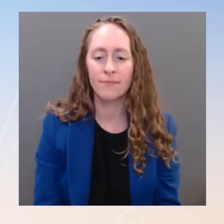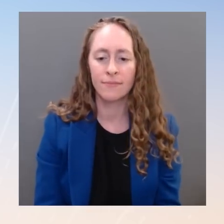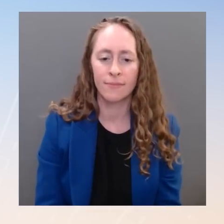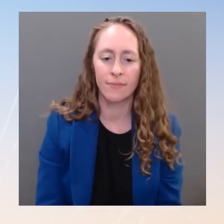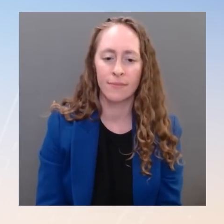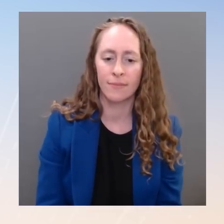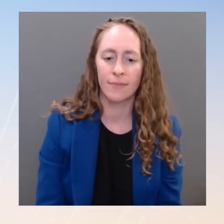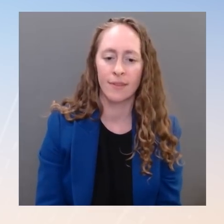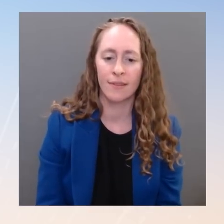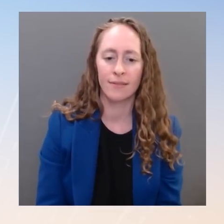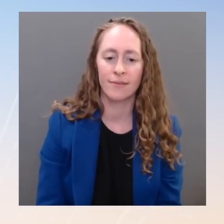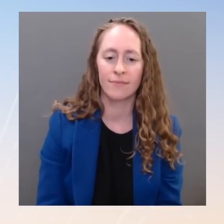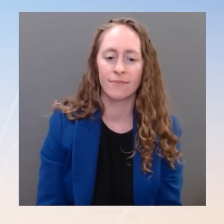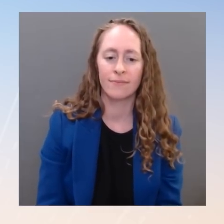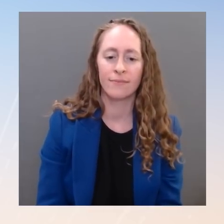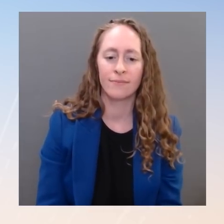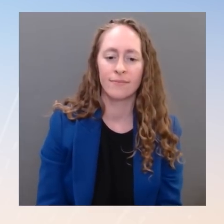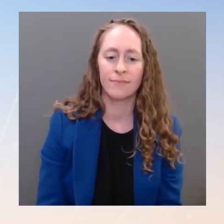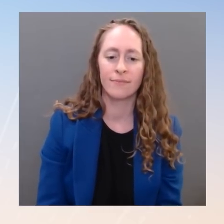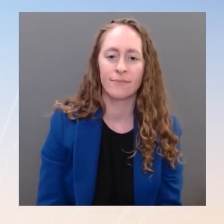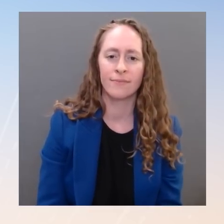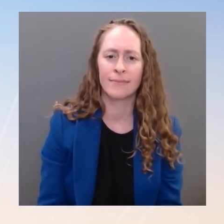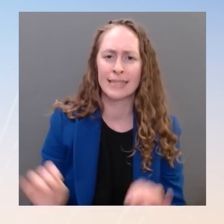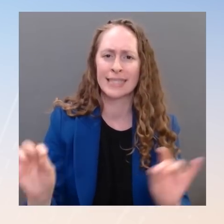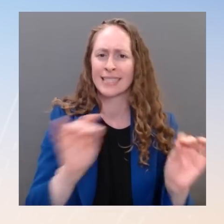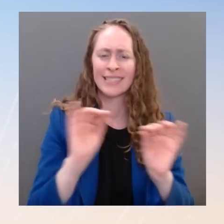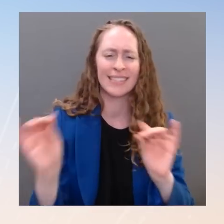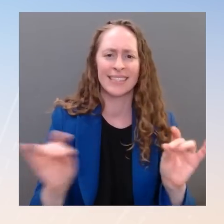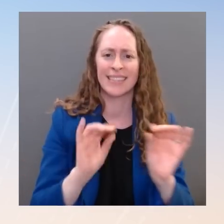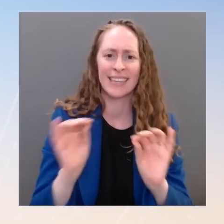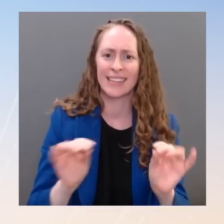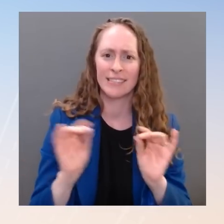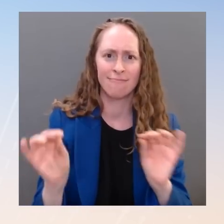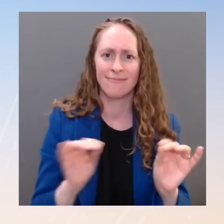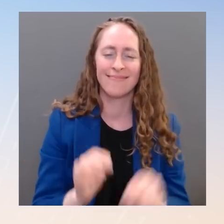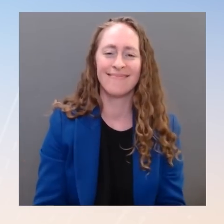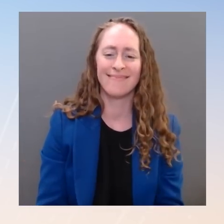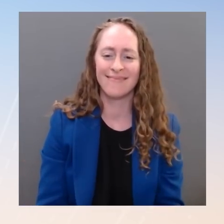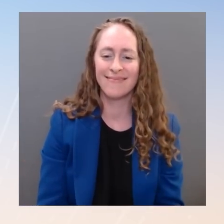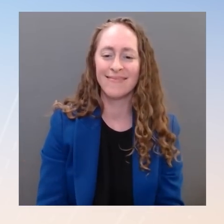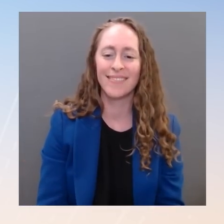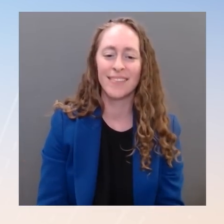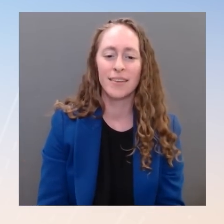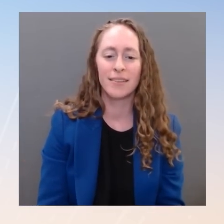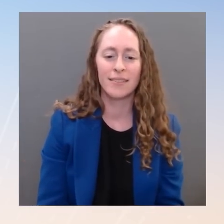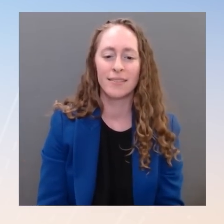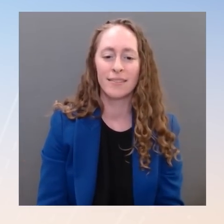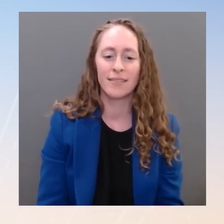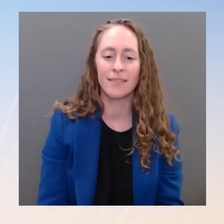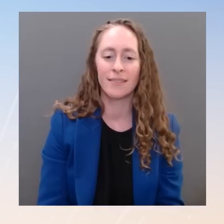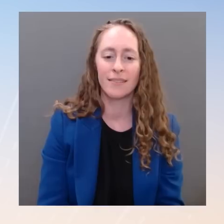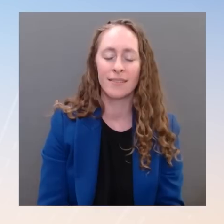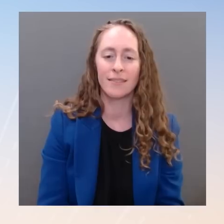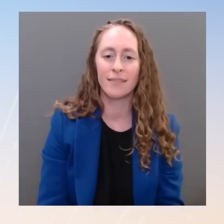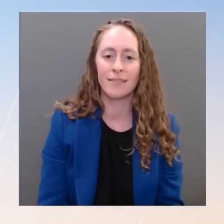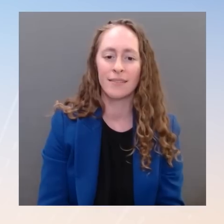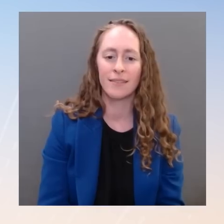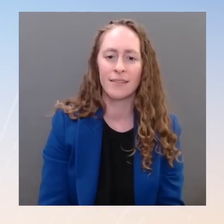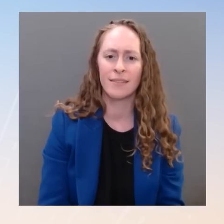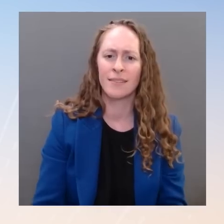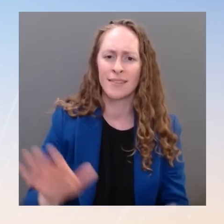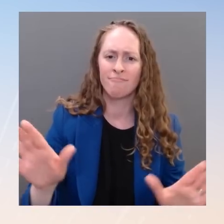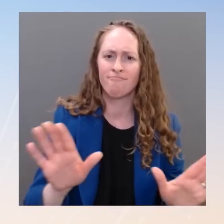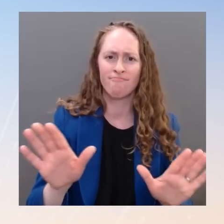that advise women on how to get an abortion? Sir, you go down the road, you get these people five and six questions. I get one. I think if you could sit here and